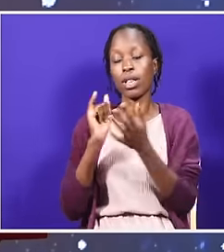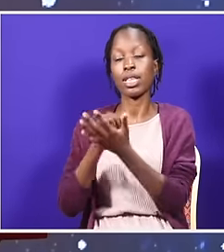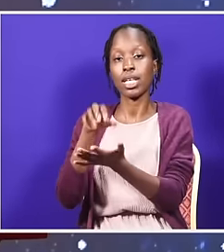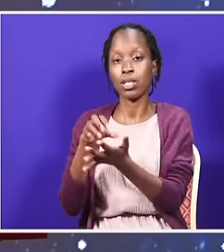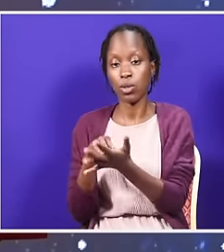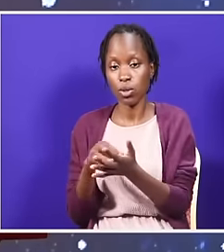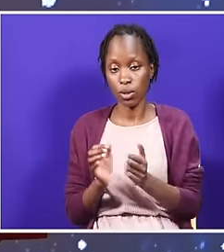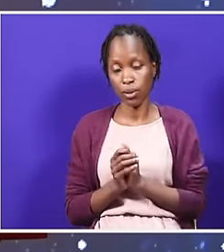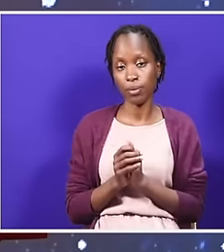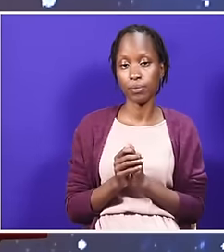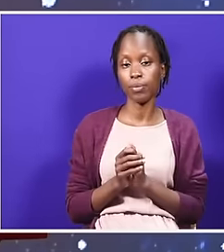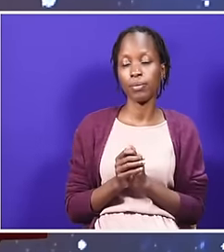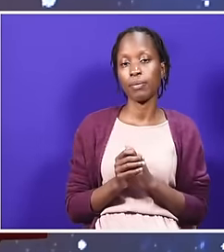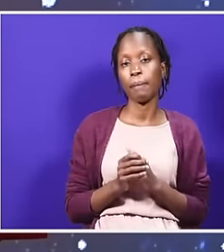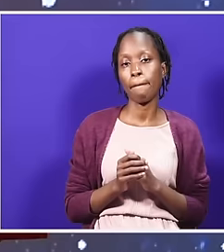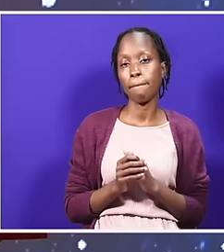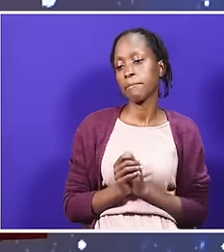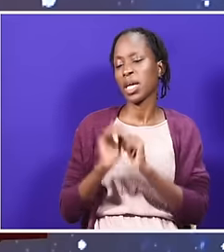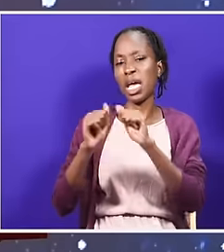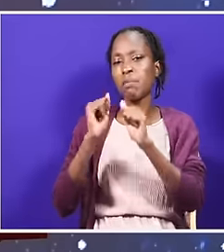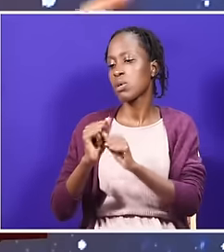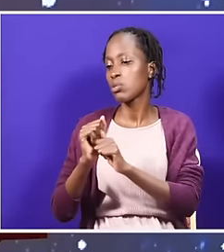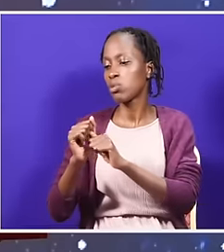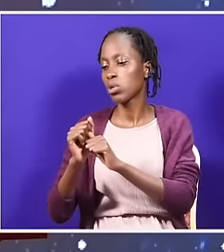and paralyzed. I call it spiritual paralysis